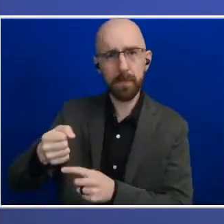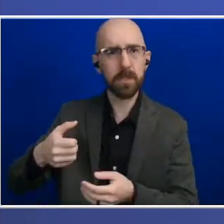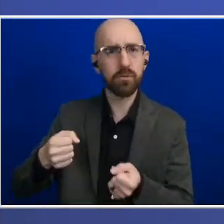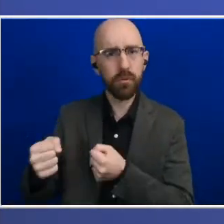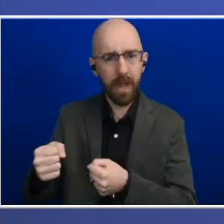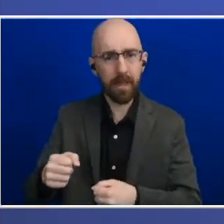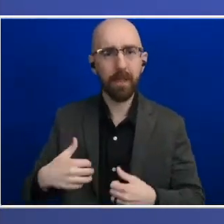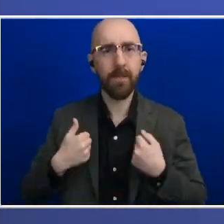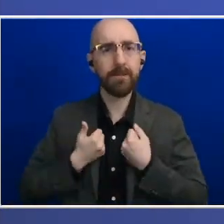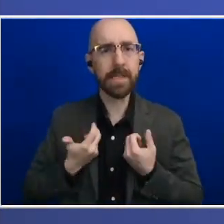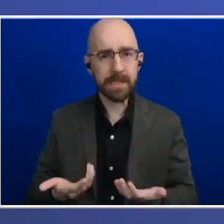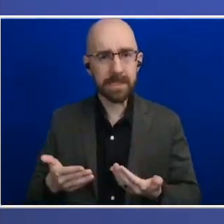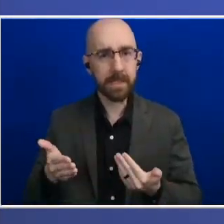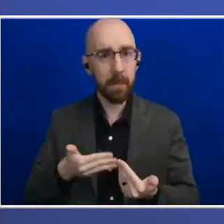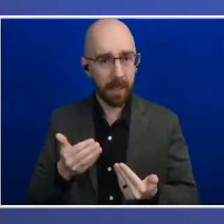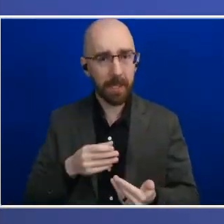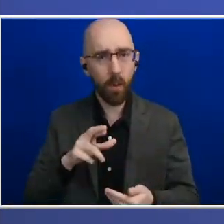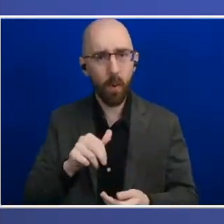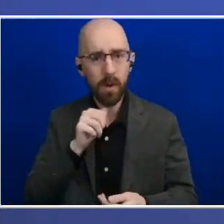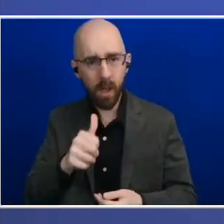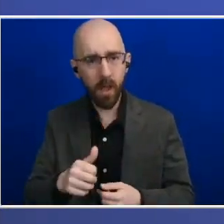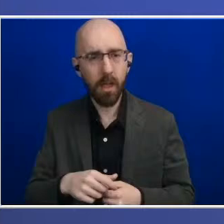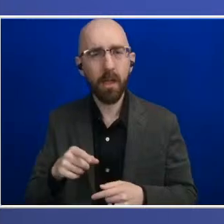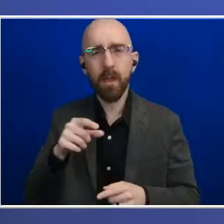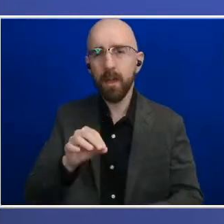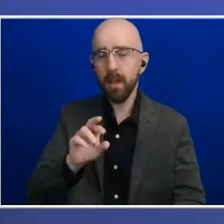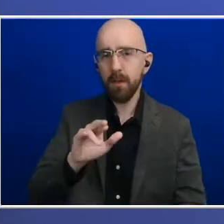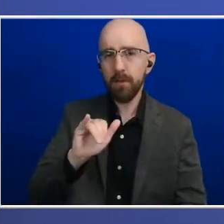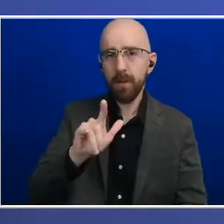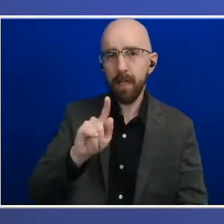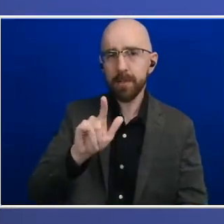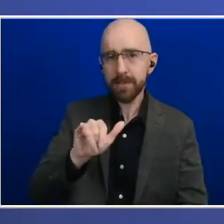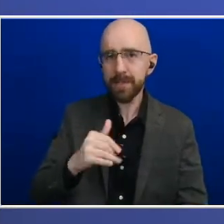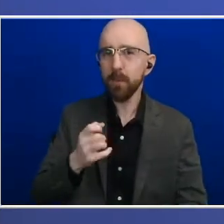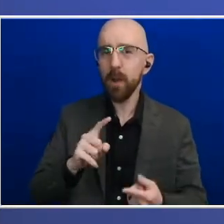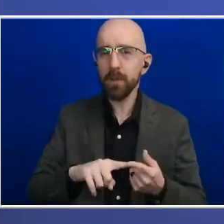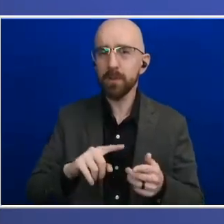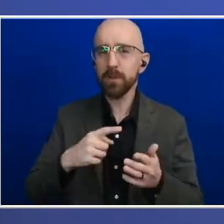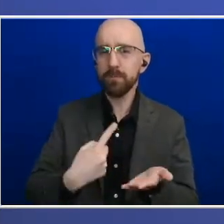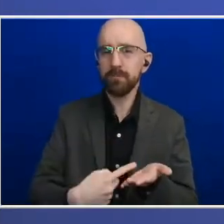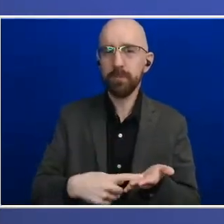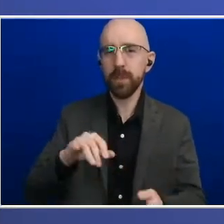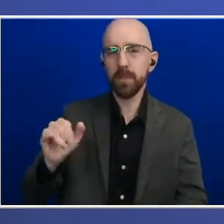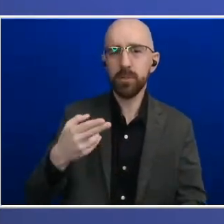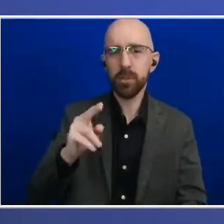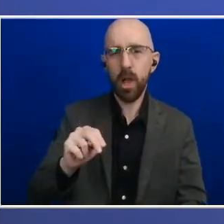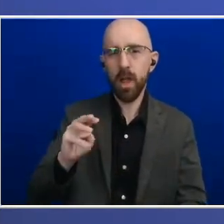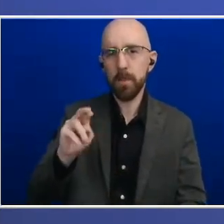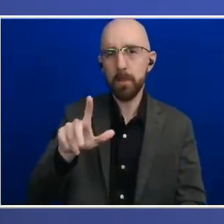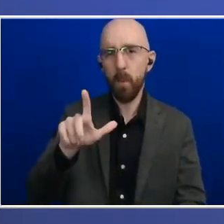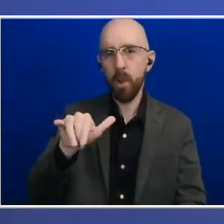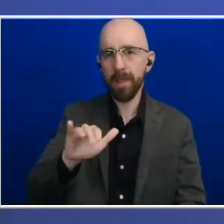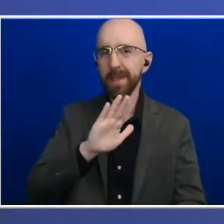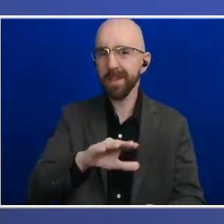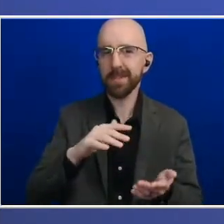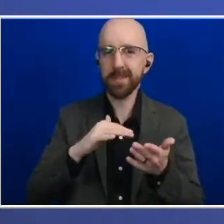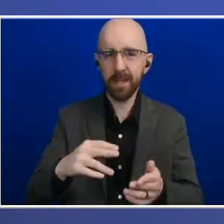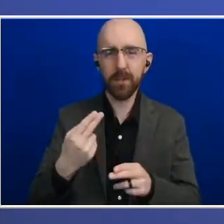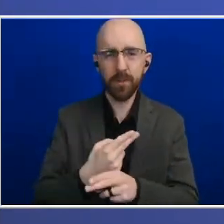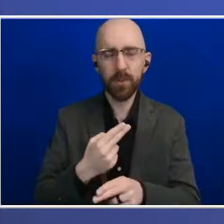when I think of frailty, I like to go back to a study by John Morley and colleagues where they used the mnemonic for